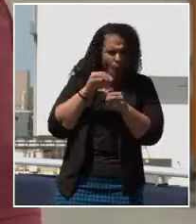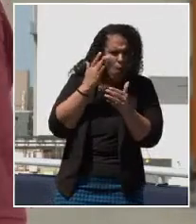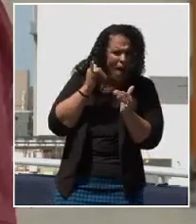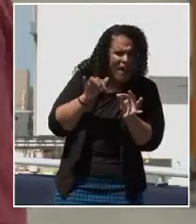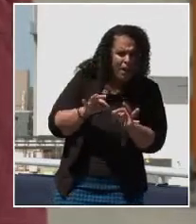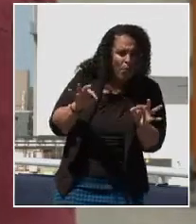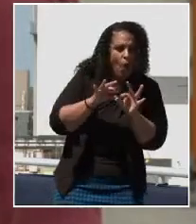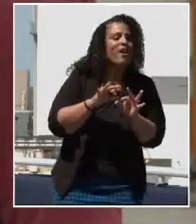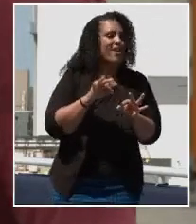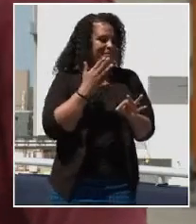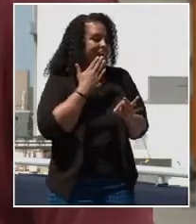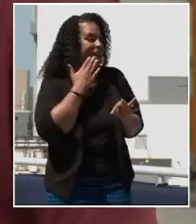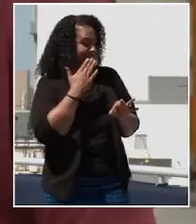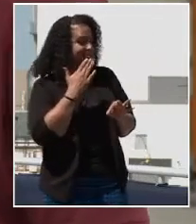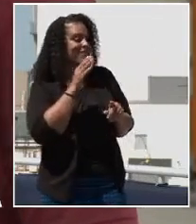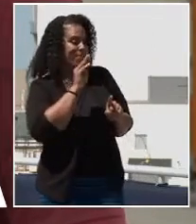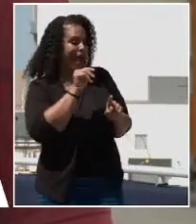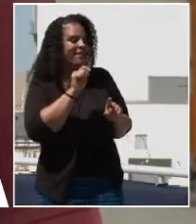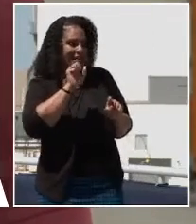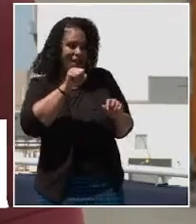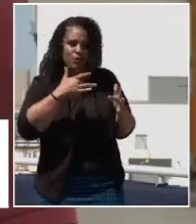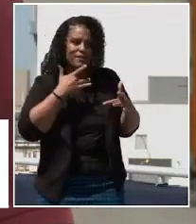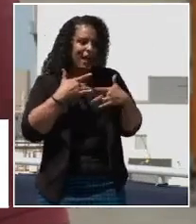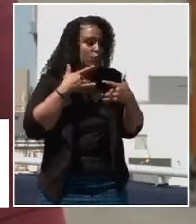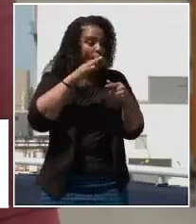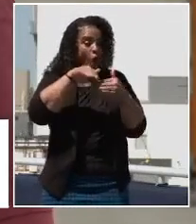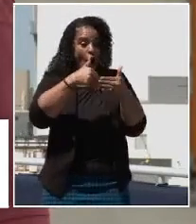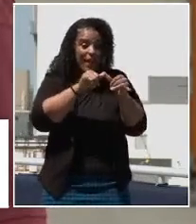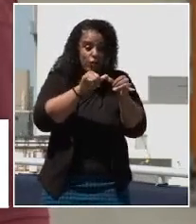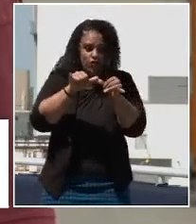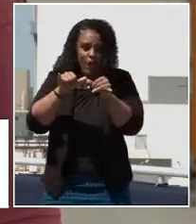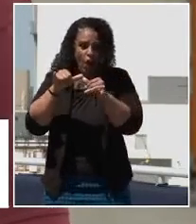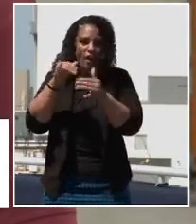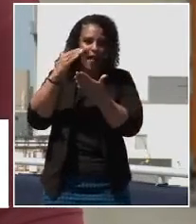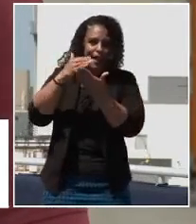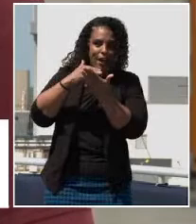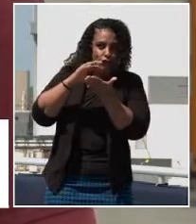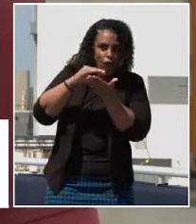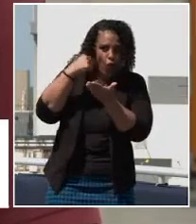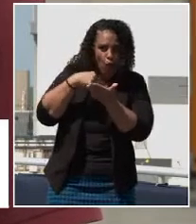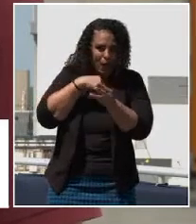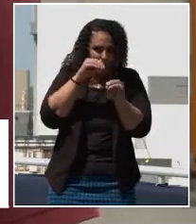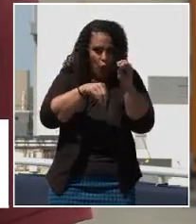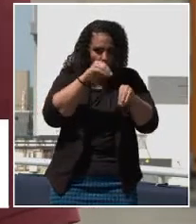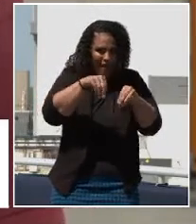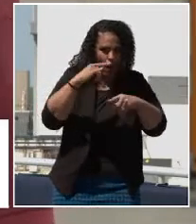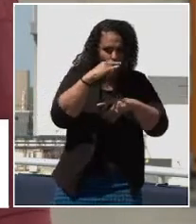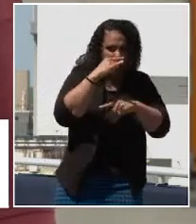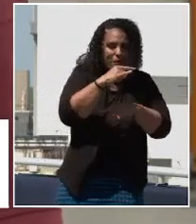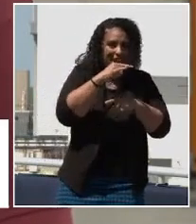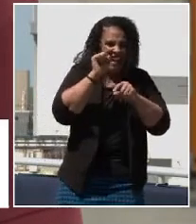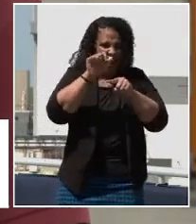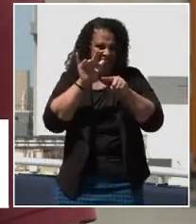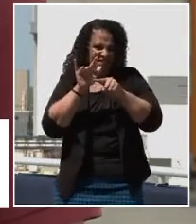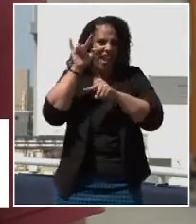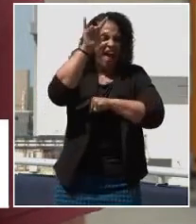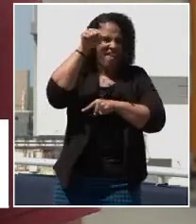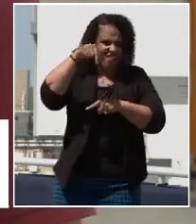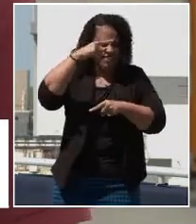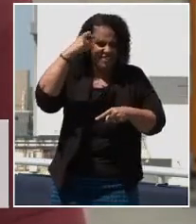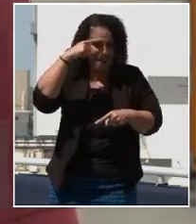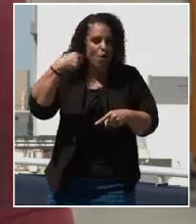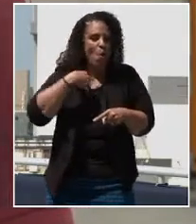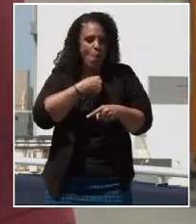Matt we're we're really excited to take all of the engineering uh lessons learned that we're putting into this aircraft and get it into flight this summer